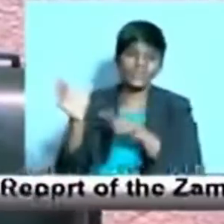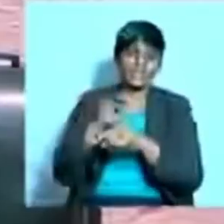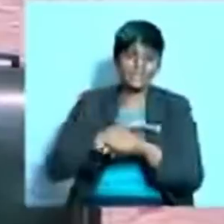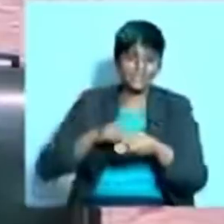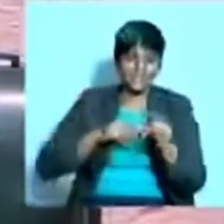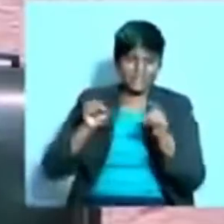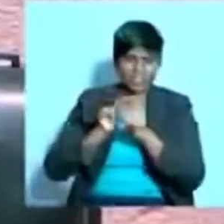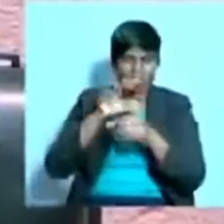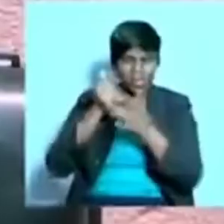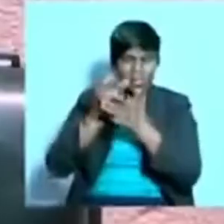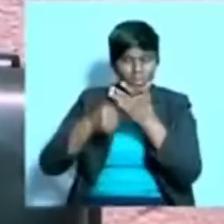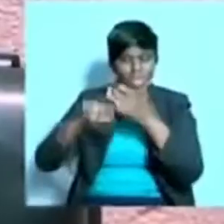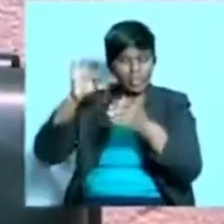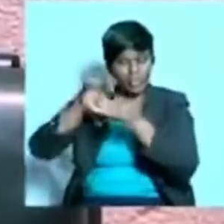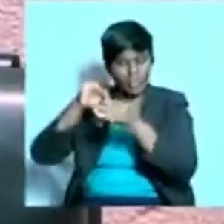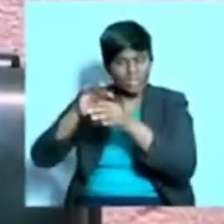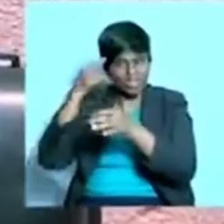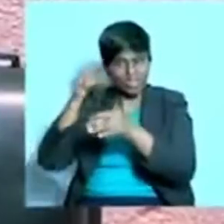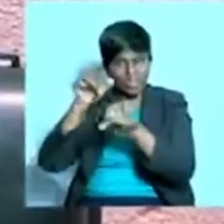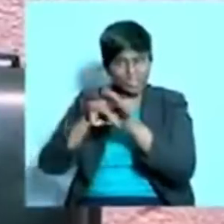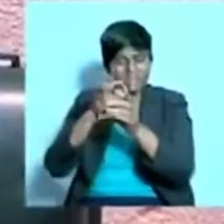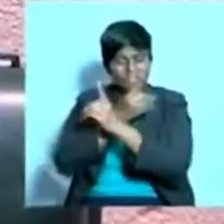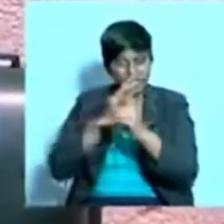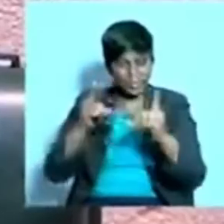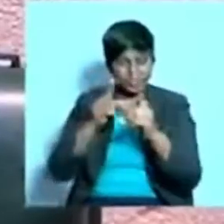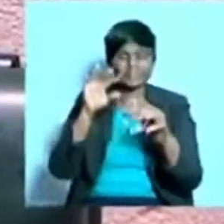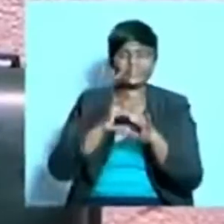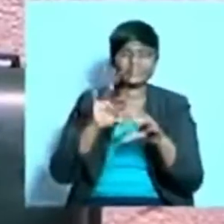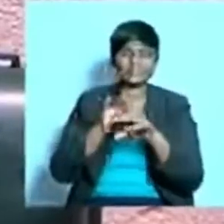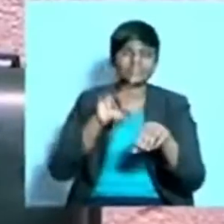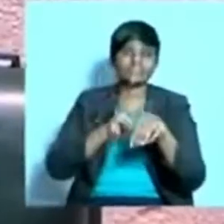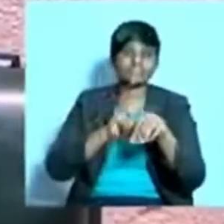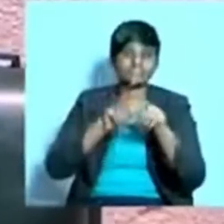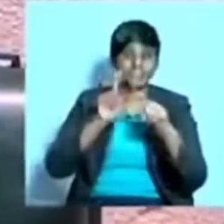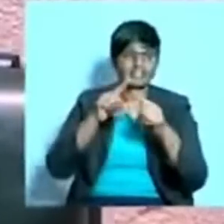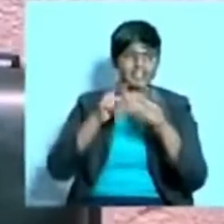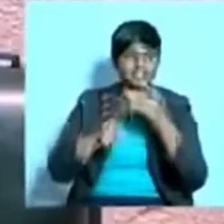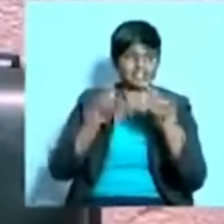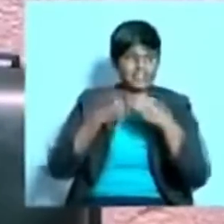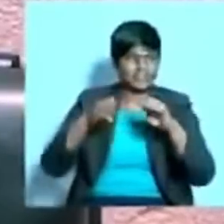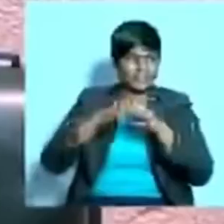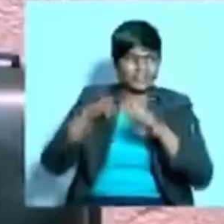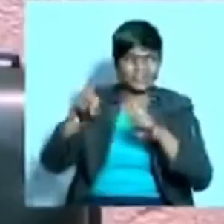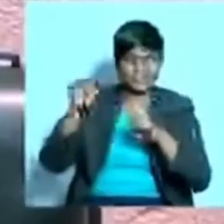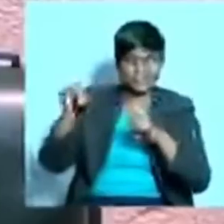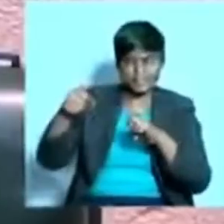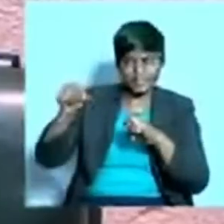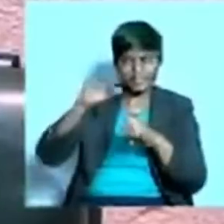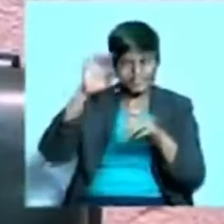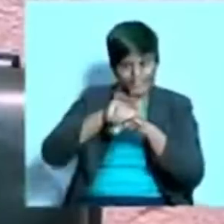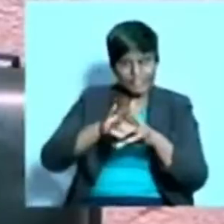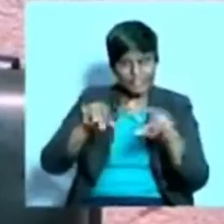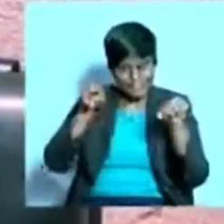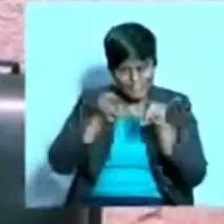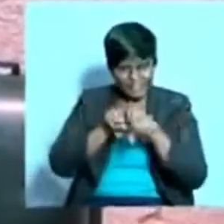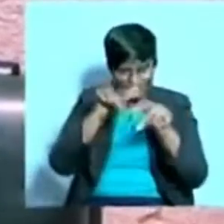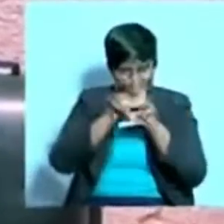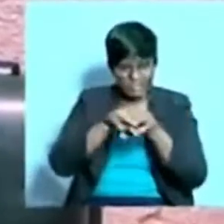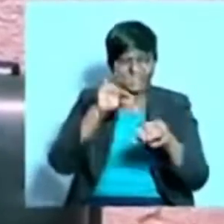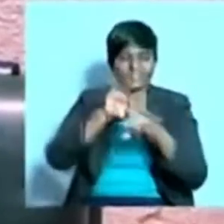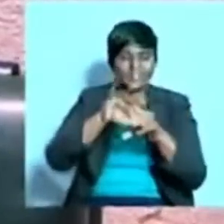And they were voted for in a democratic election. And even PF voted in that